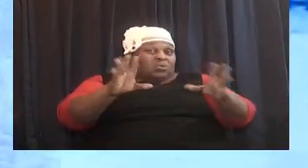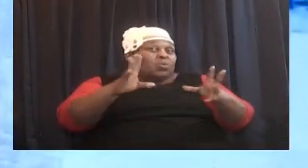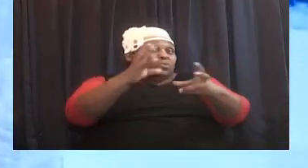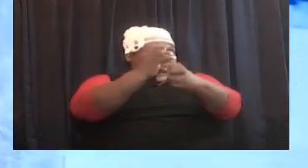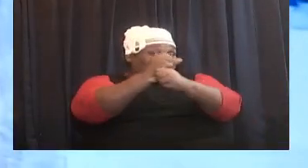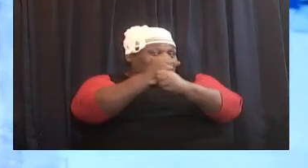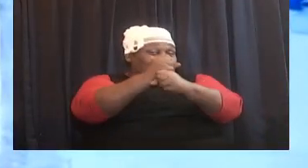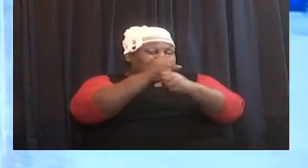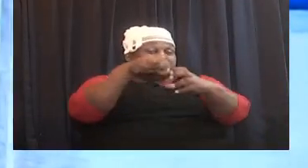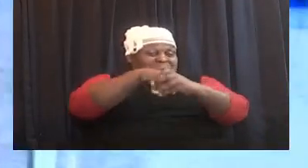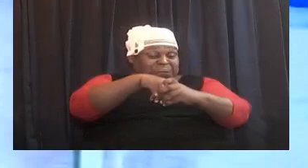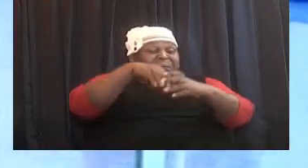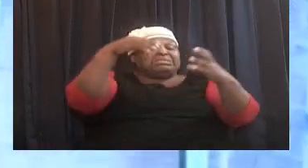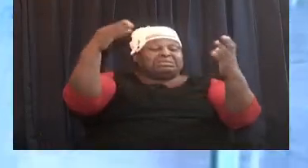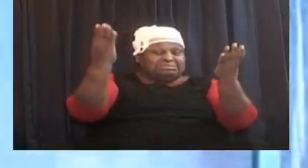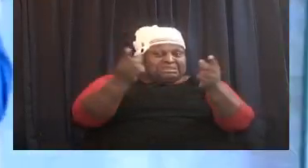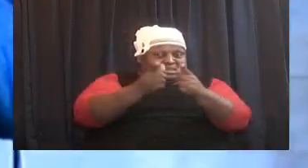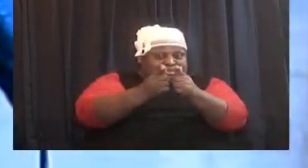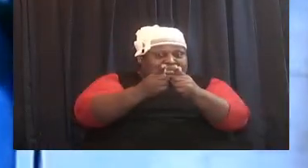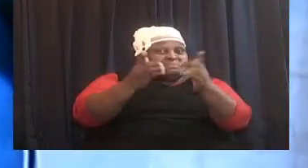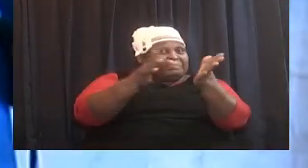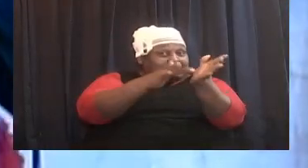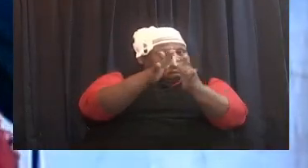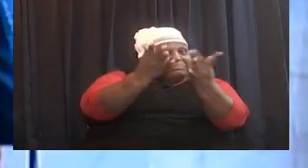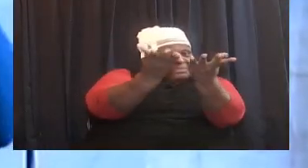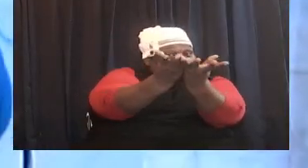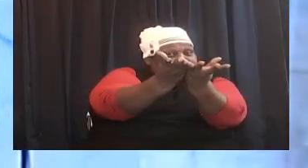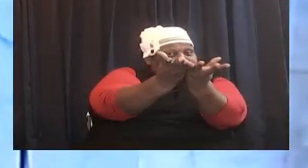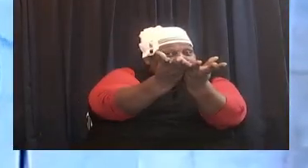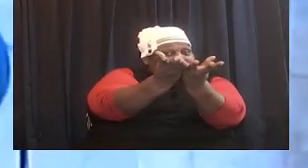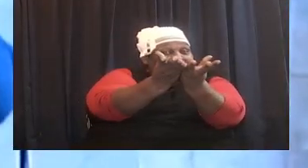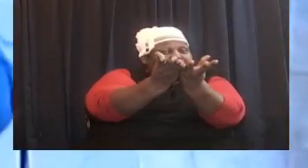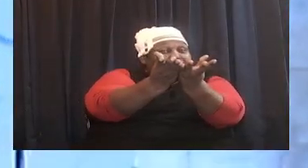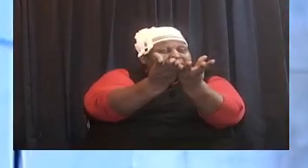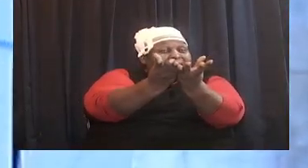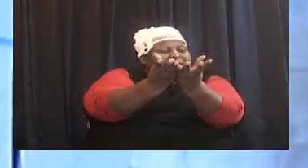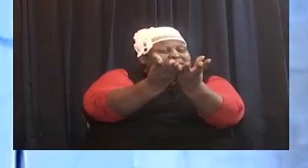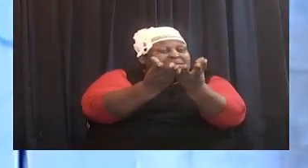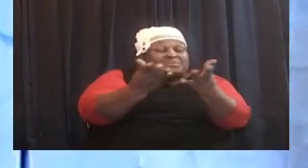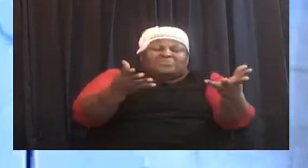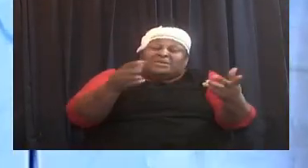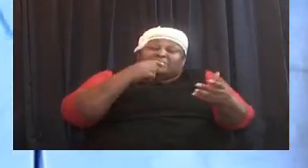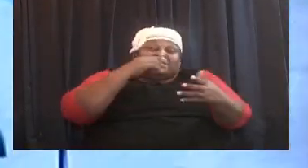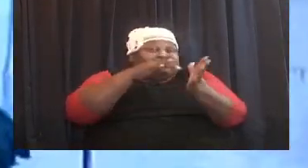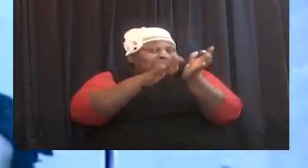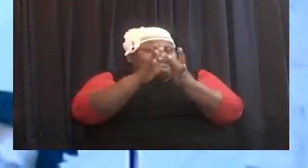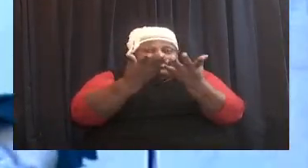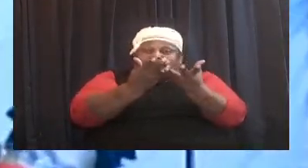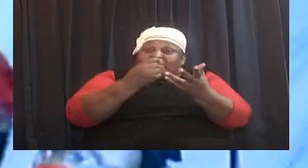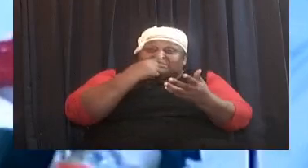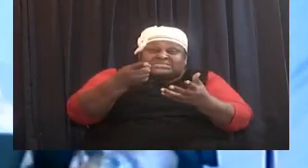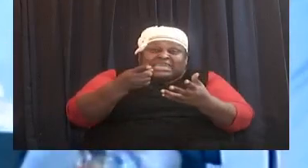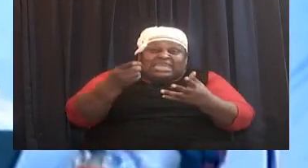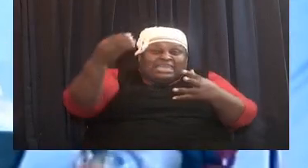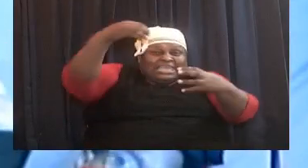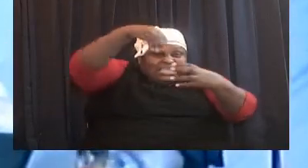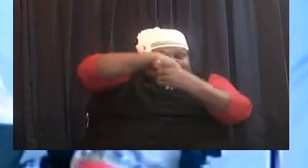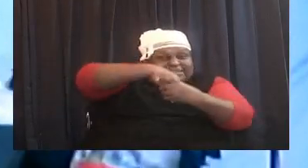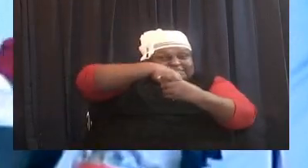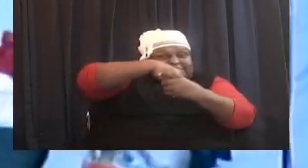this little Bible here. But the Bible says that in him, in